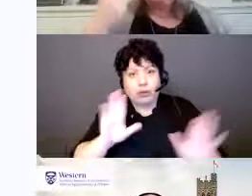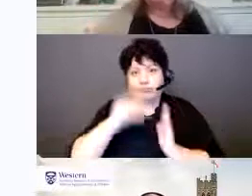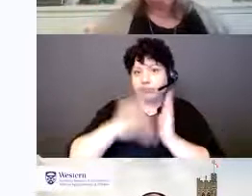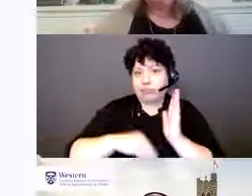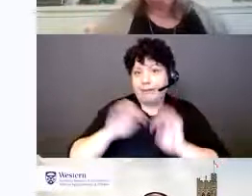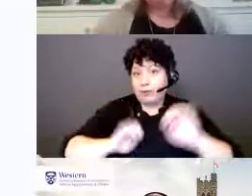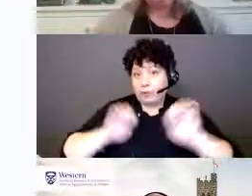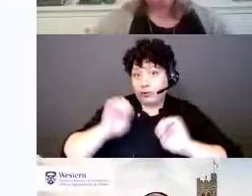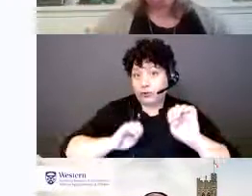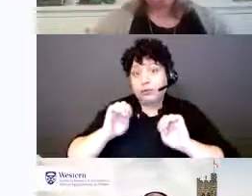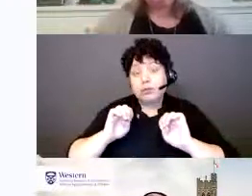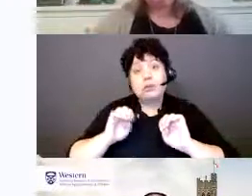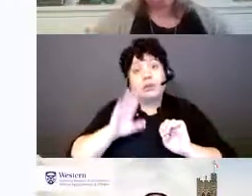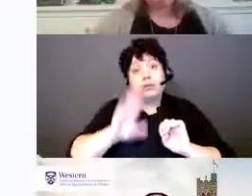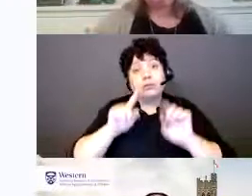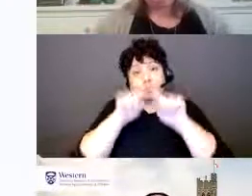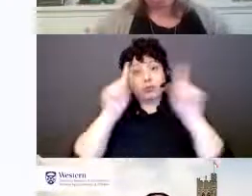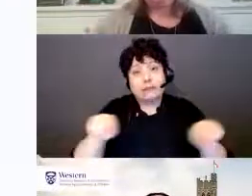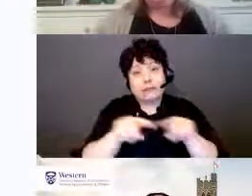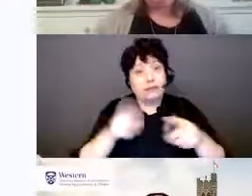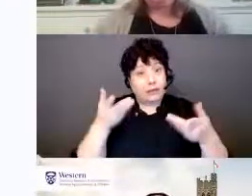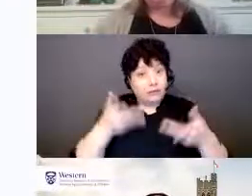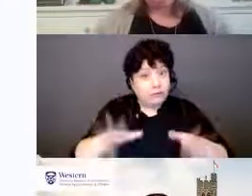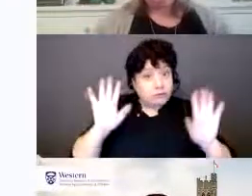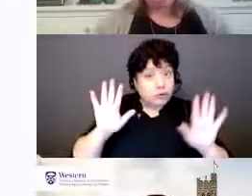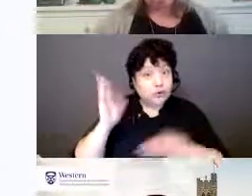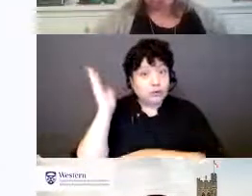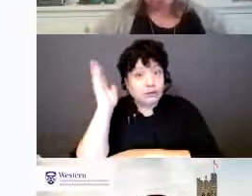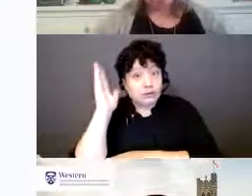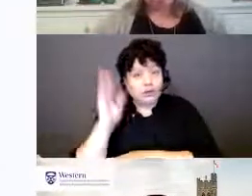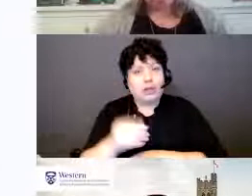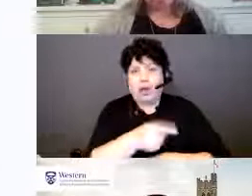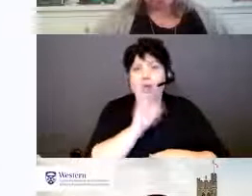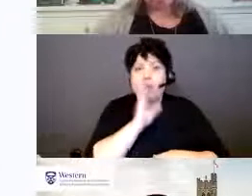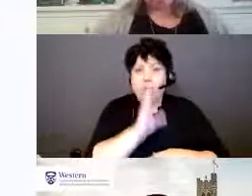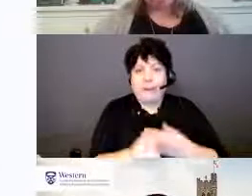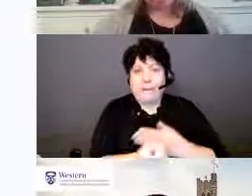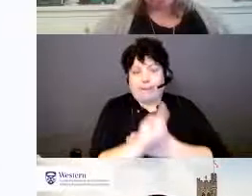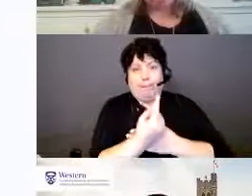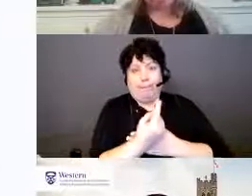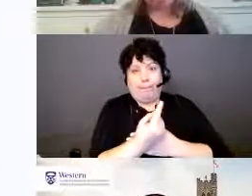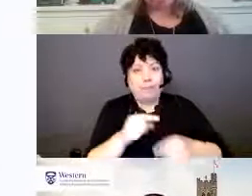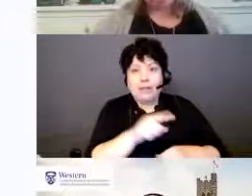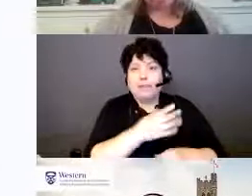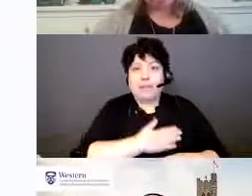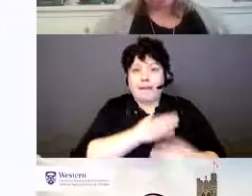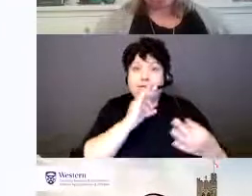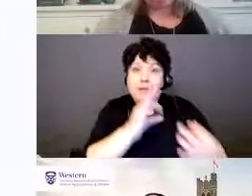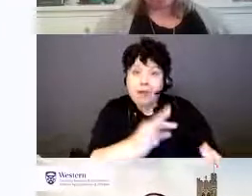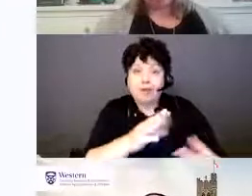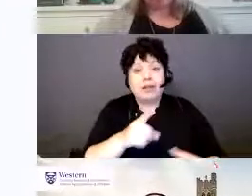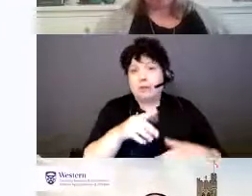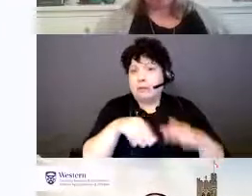see a pop-up on your screen after the webinar just asking for your feedback. We do appreciate that feedback. It probably takes less than a